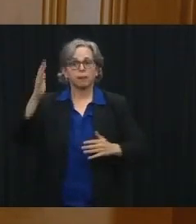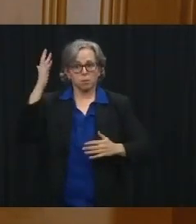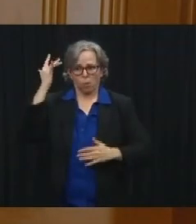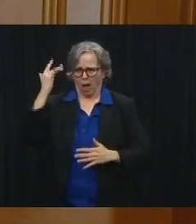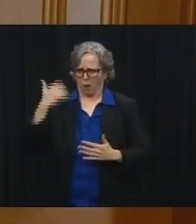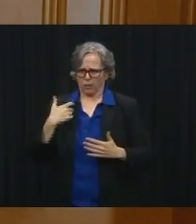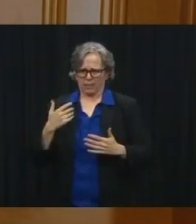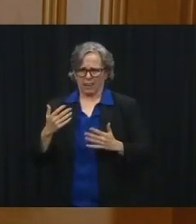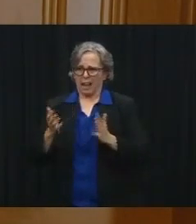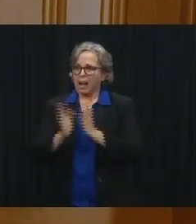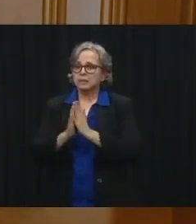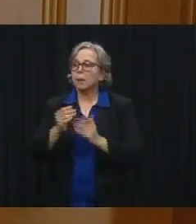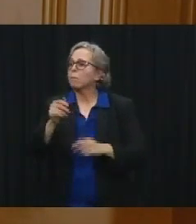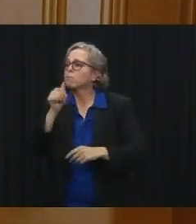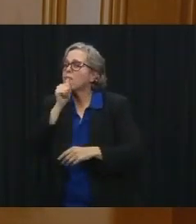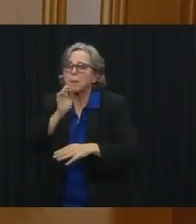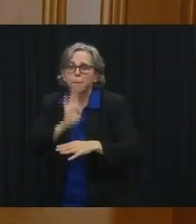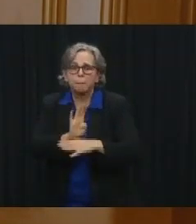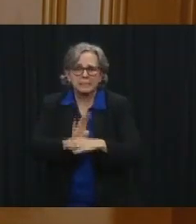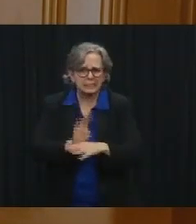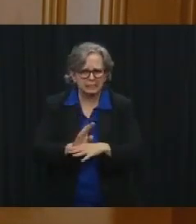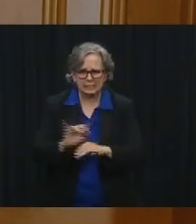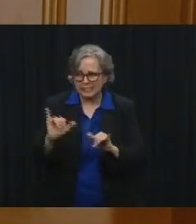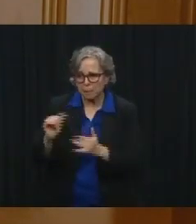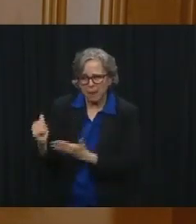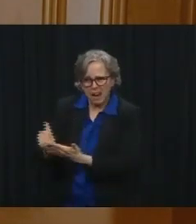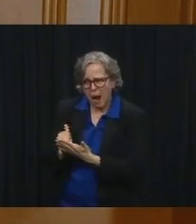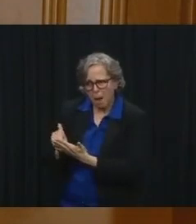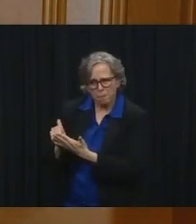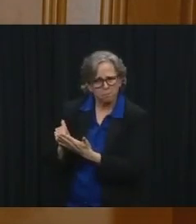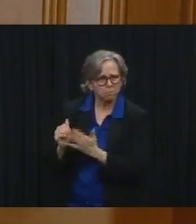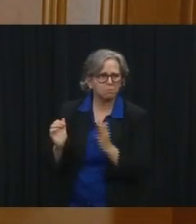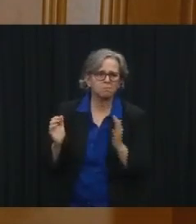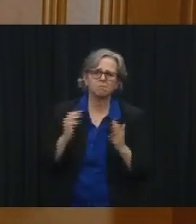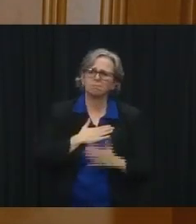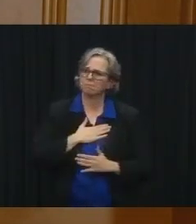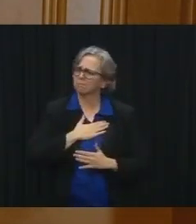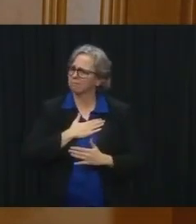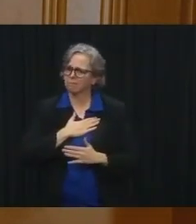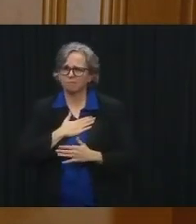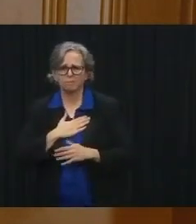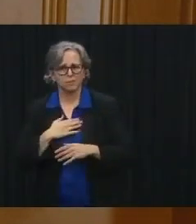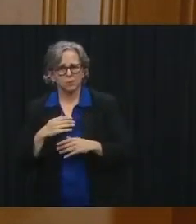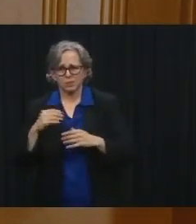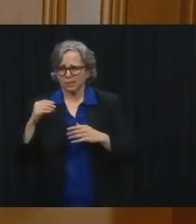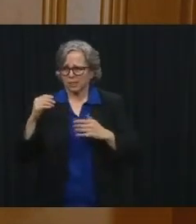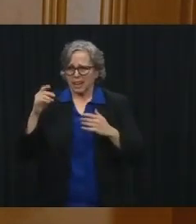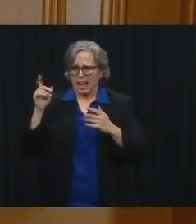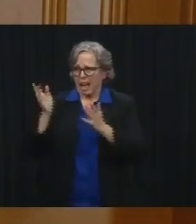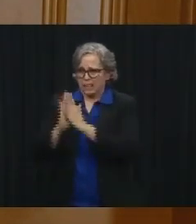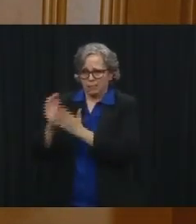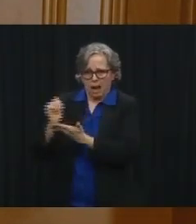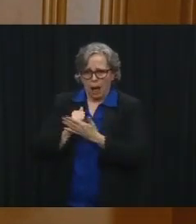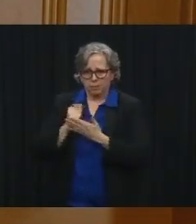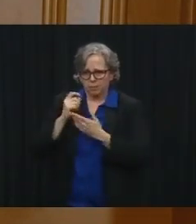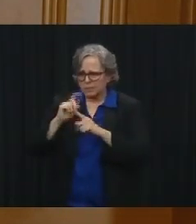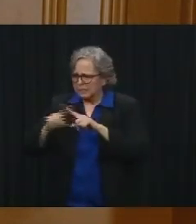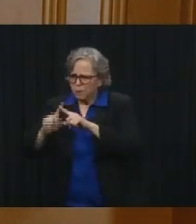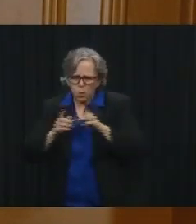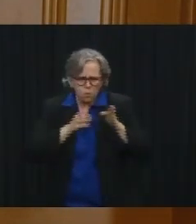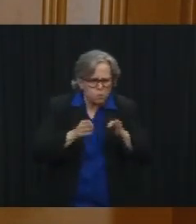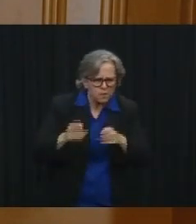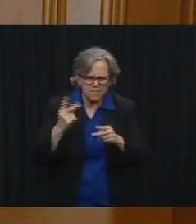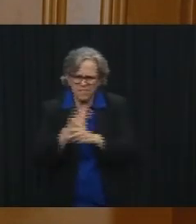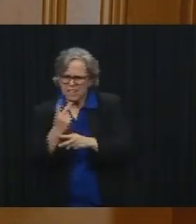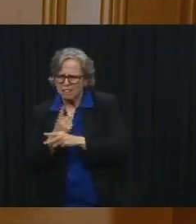to help us in regard to this, and we're asking them in a number of different ways. We're asking them, some of them, to give